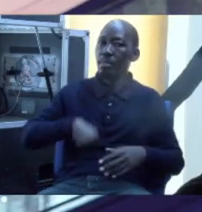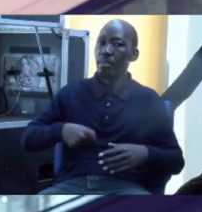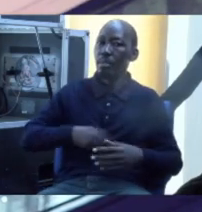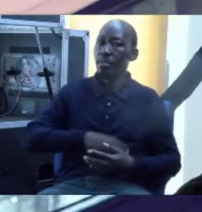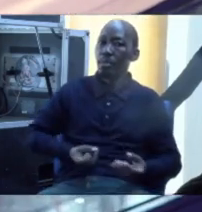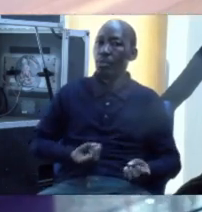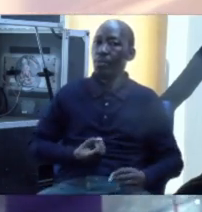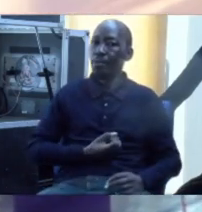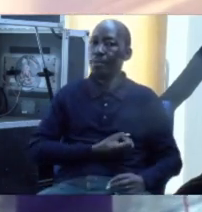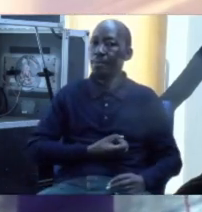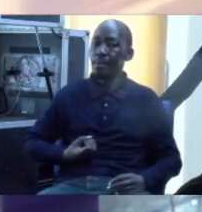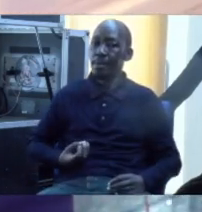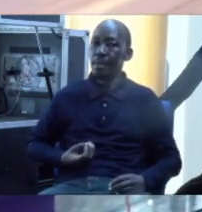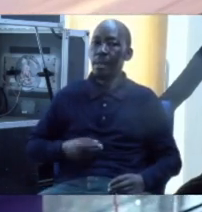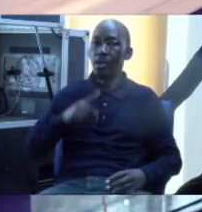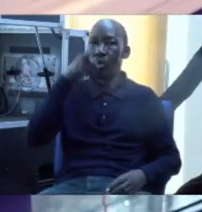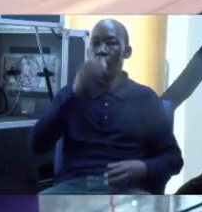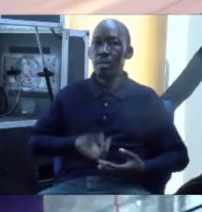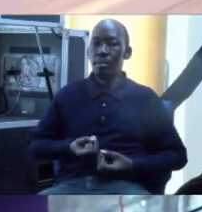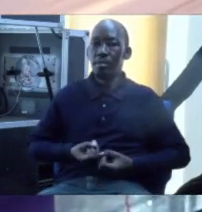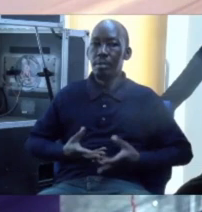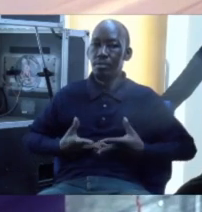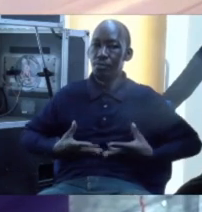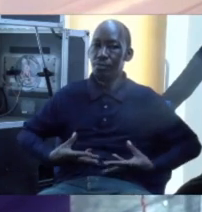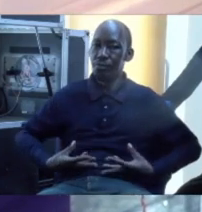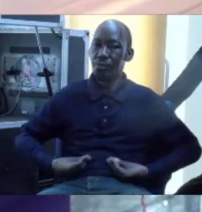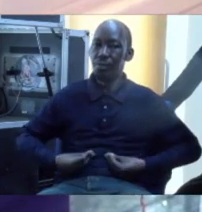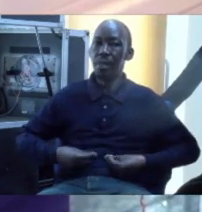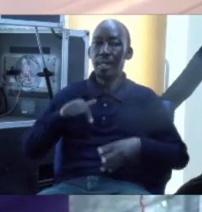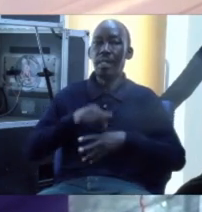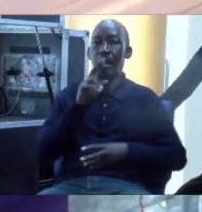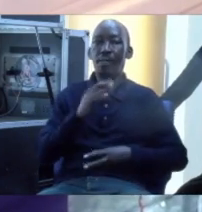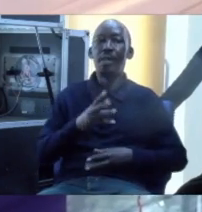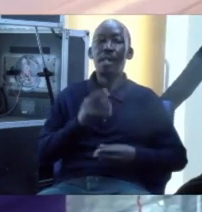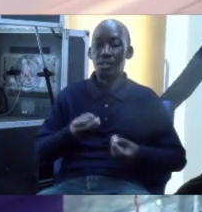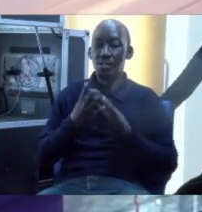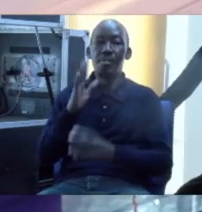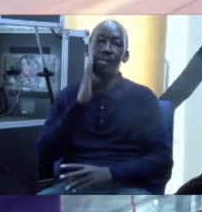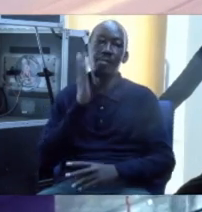Mm-hmm. Kuna muujiza, like, kuna muujiza kuponya tumbo hapo kwa fa tengenezeni shai mpatie huyu mama.